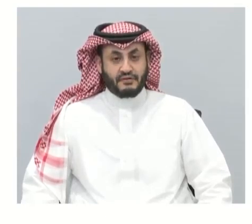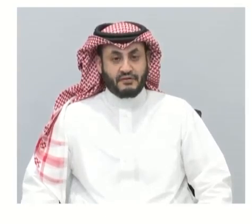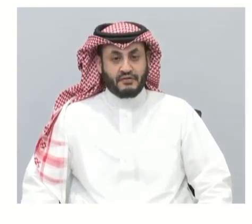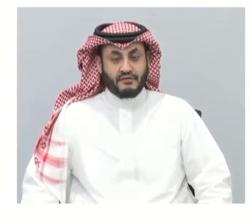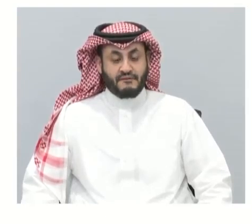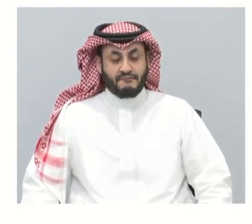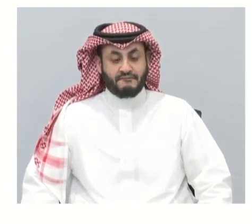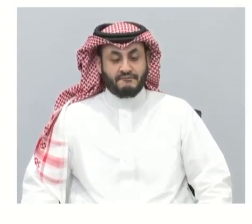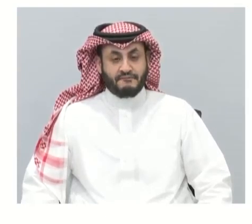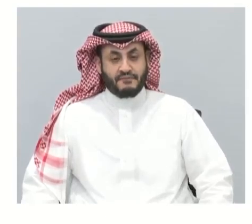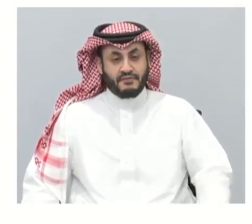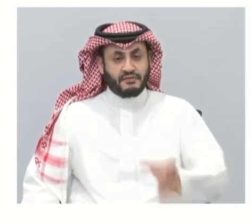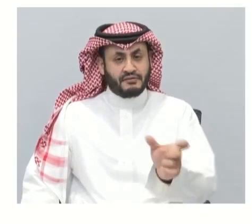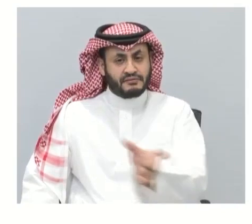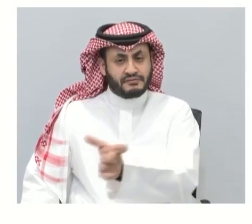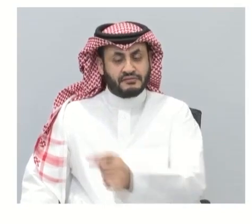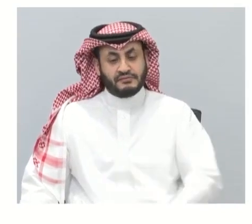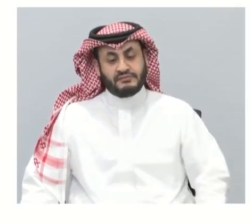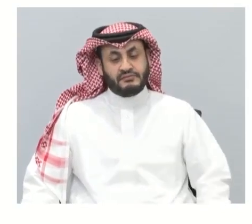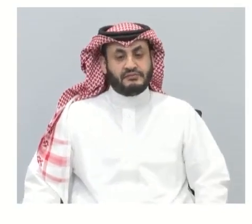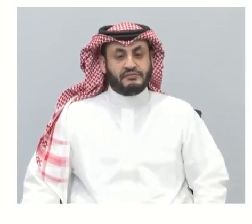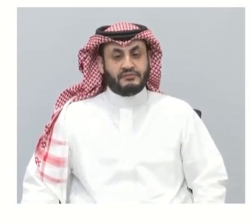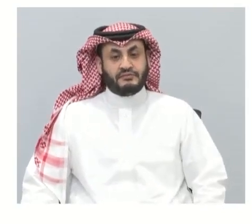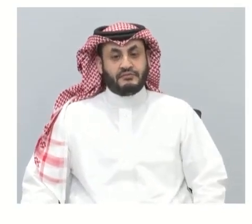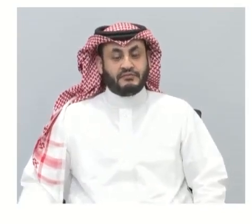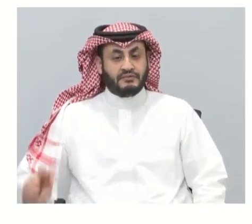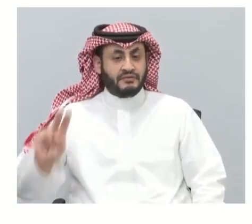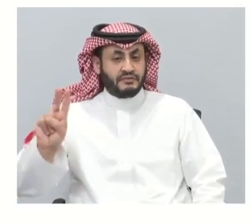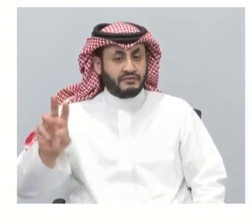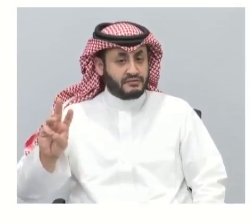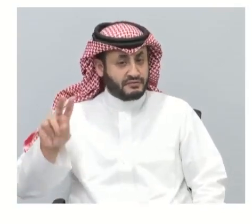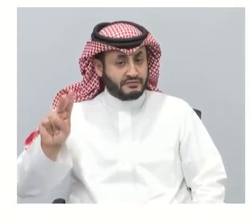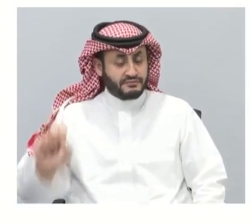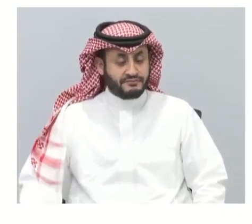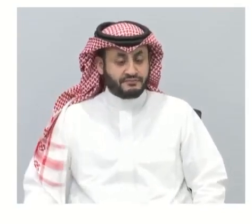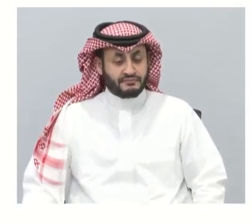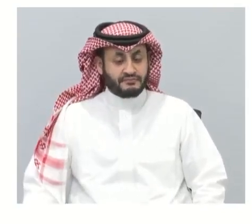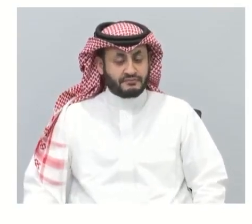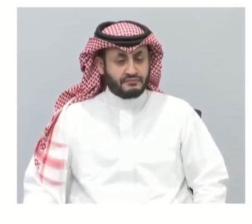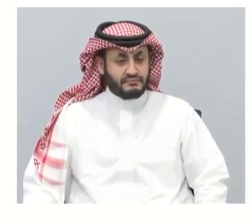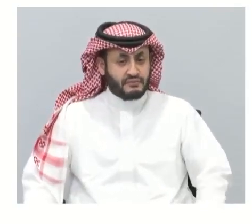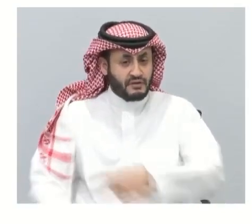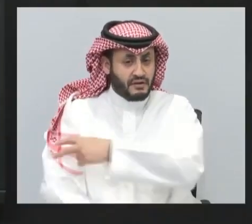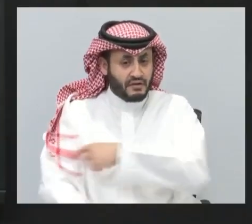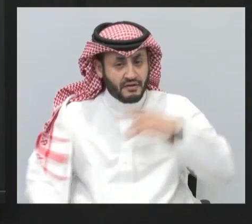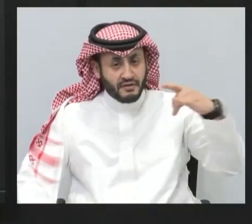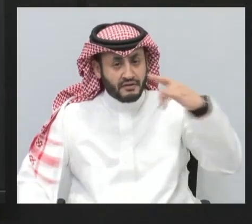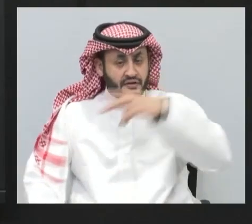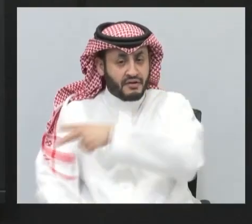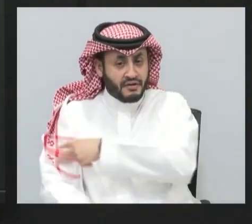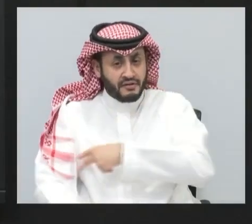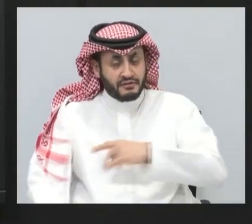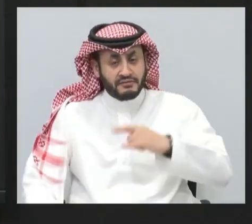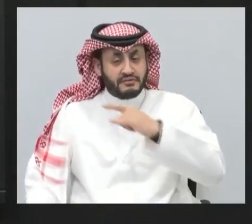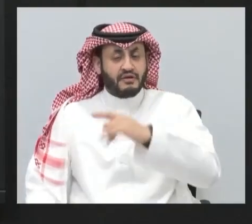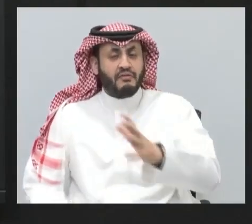Exercise C, complete the questions on the same page, page 62. To a pilot about his career. Let's try to ask a